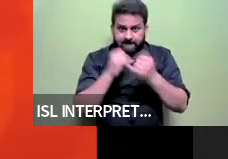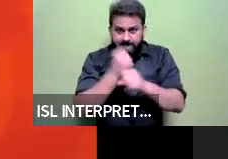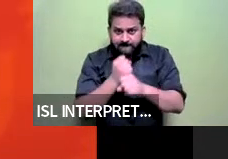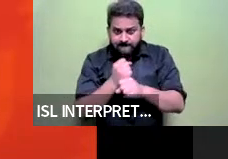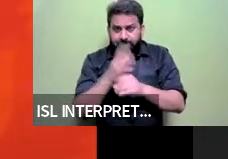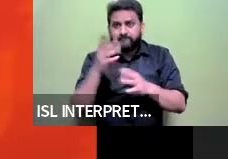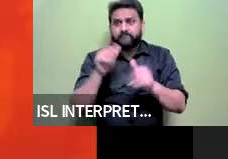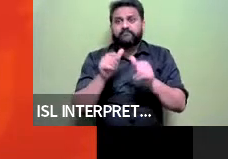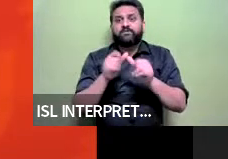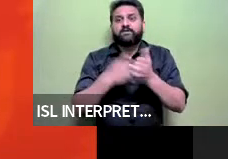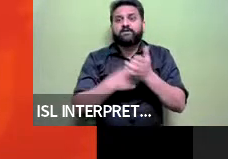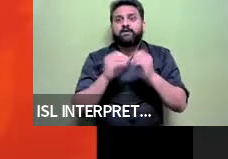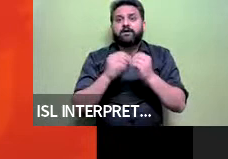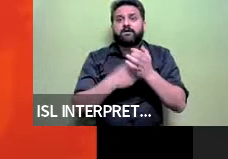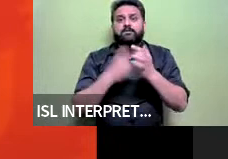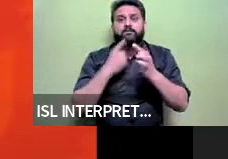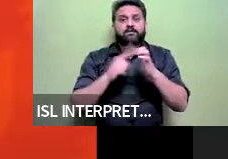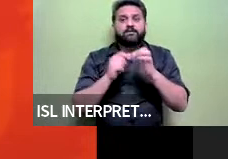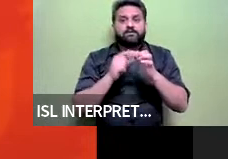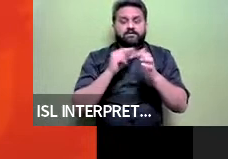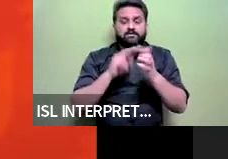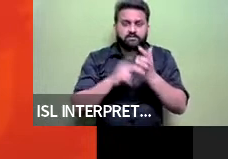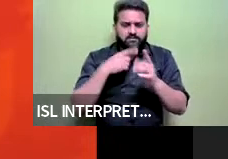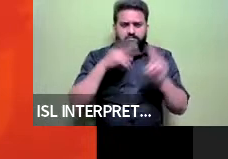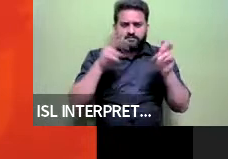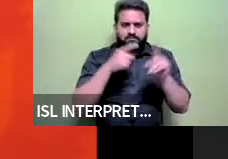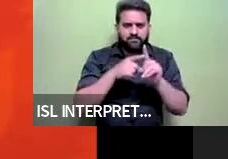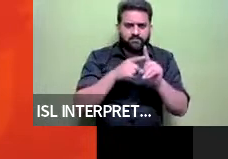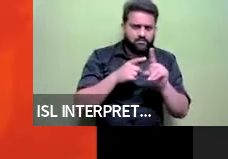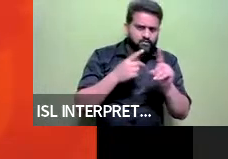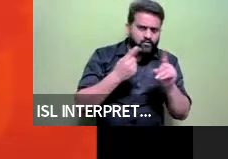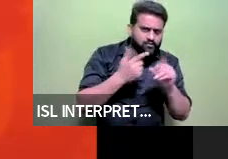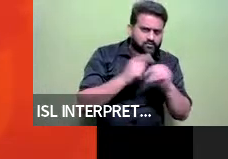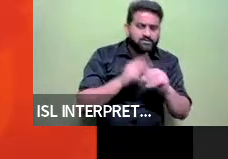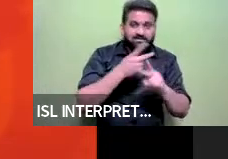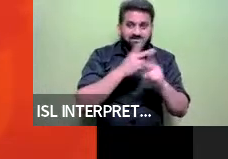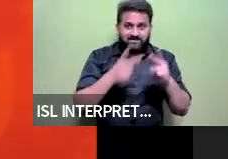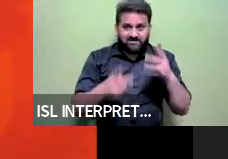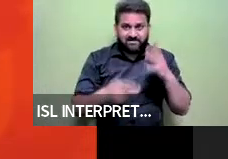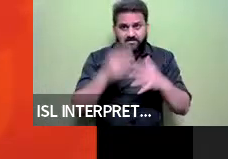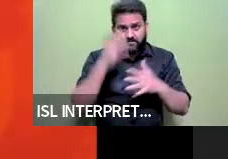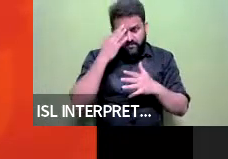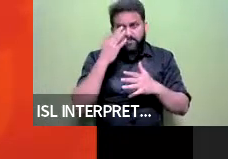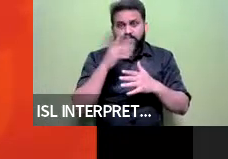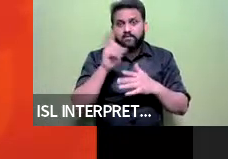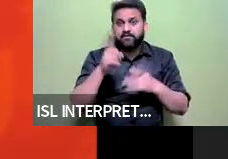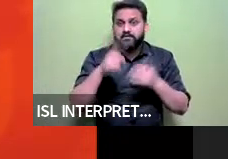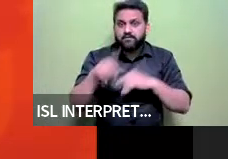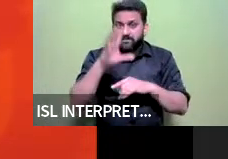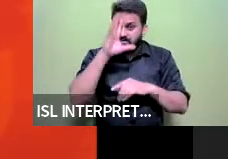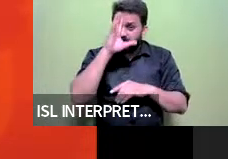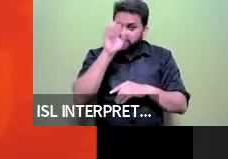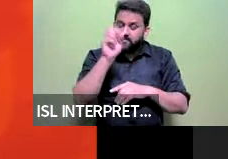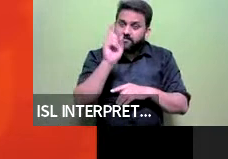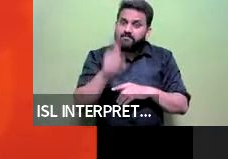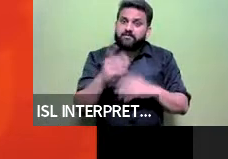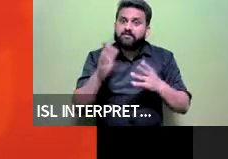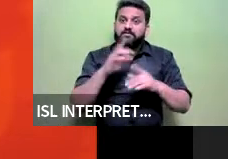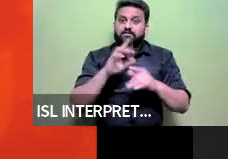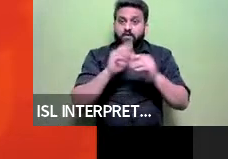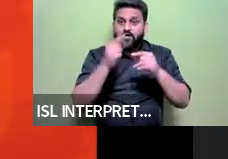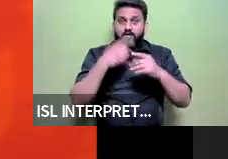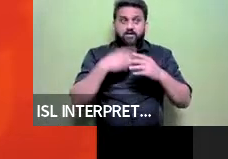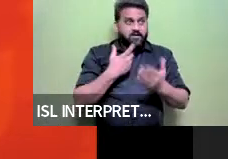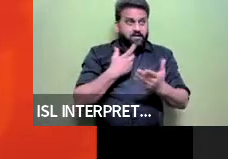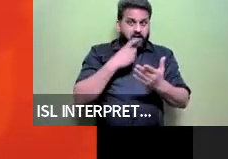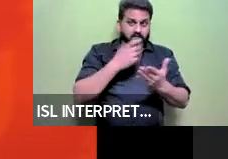an arbitration case, which rules were used, and all those things. So ideally, you have to remember that all these